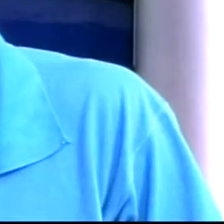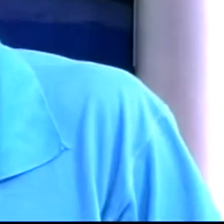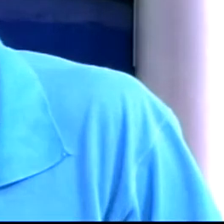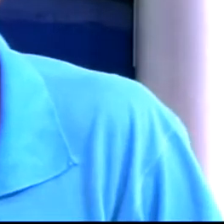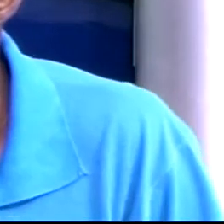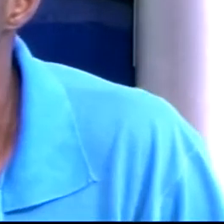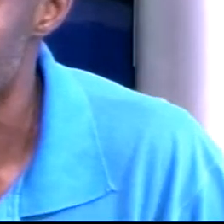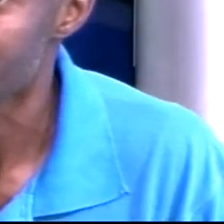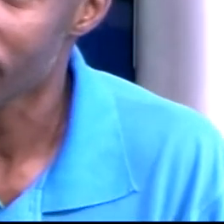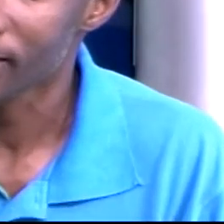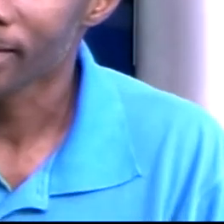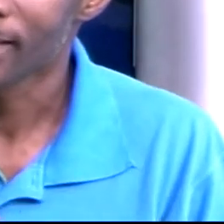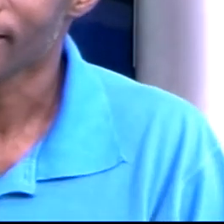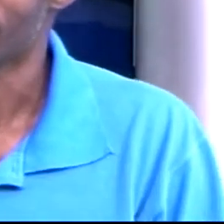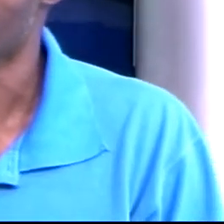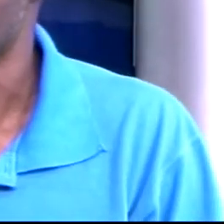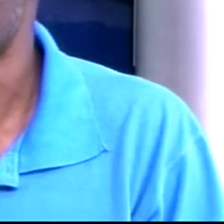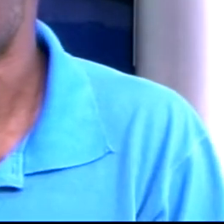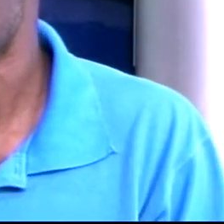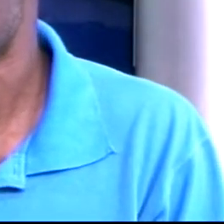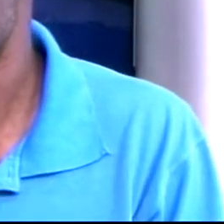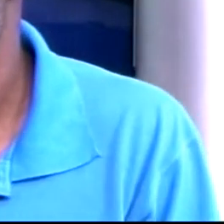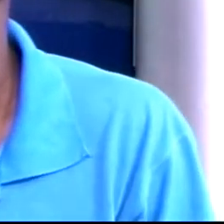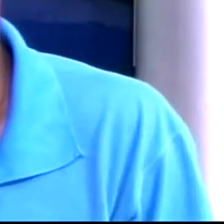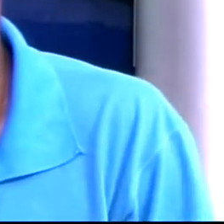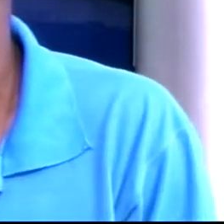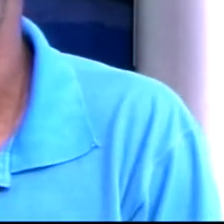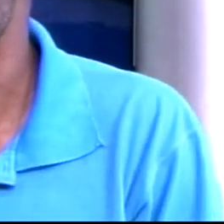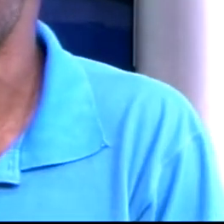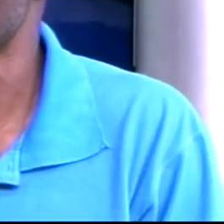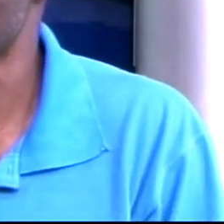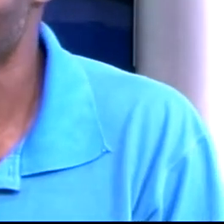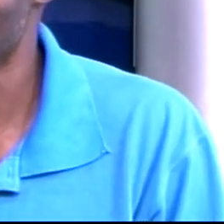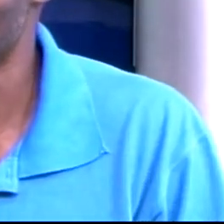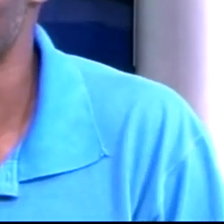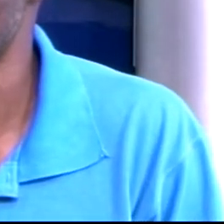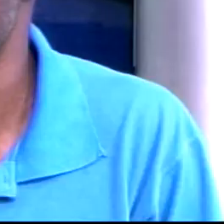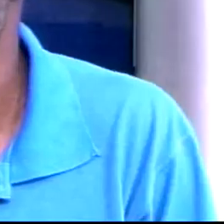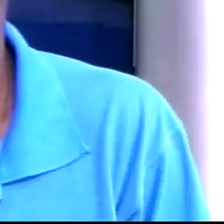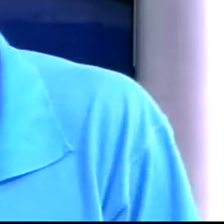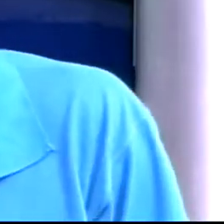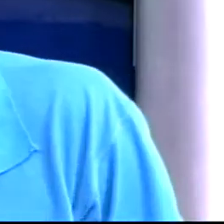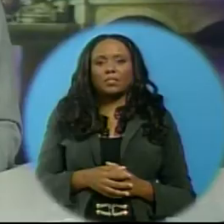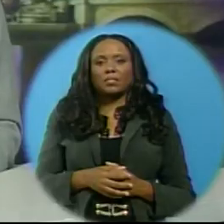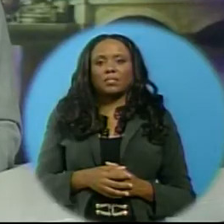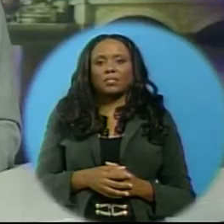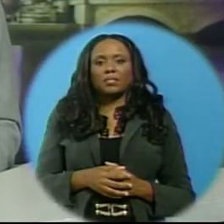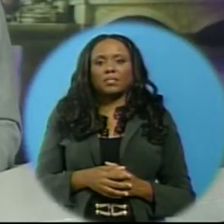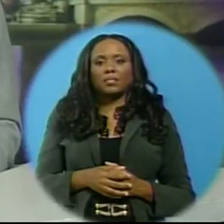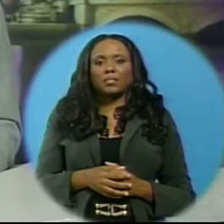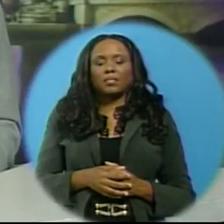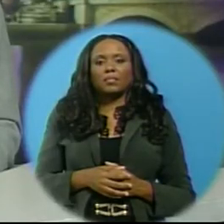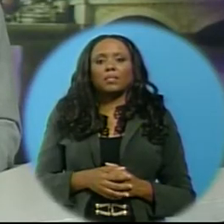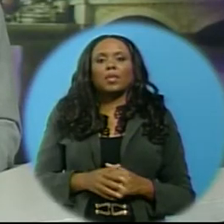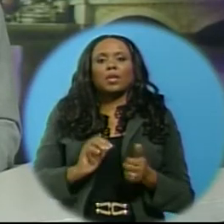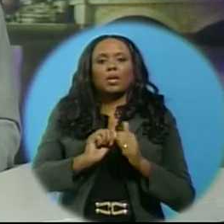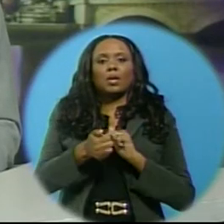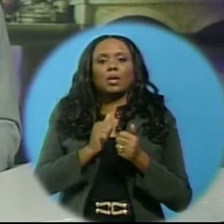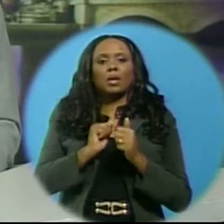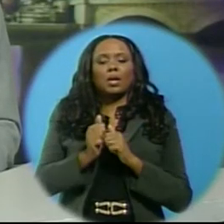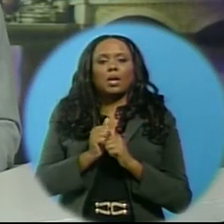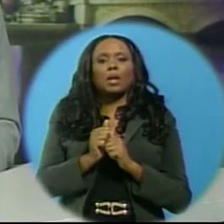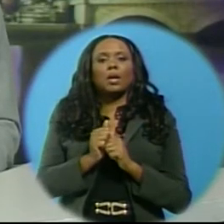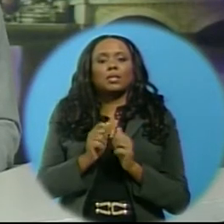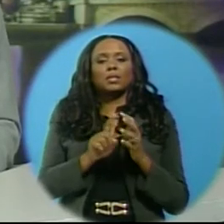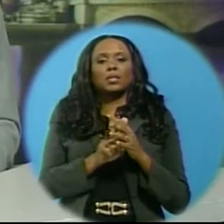2nd, also defeated me in that tournament. Well, of course, I'll be looking to correct those mistakes. Well, the Wales Open will